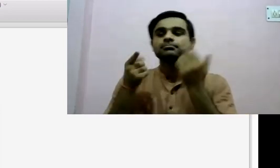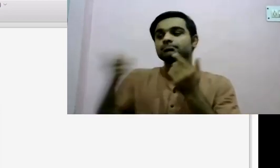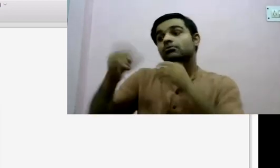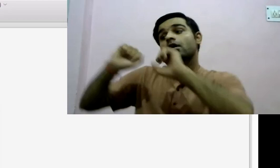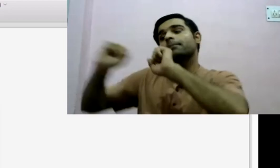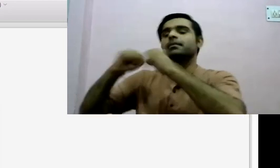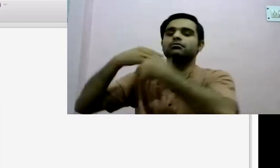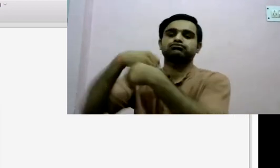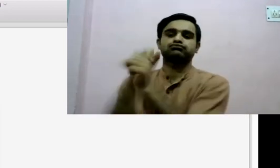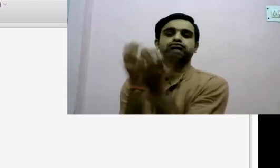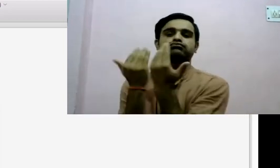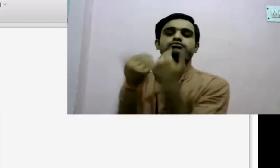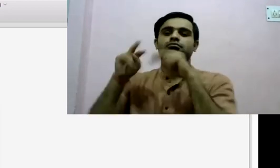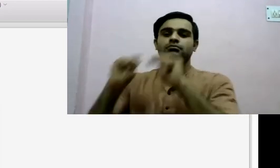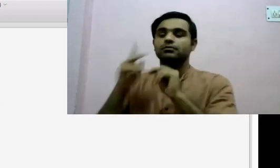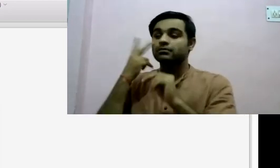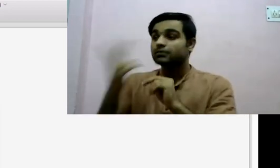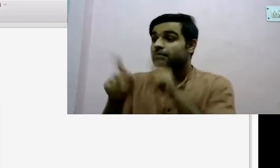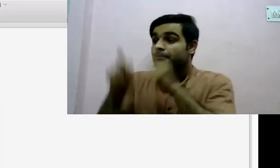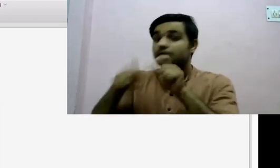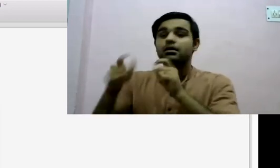need, if you would prefer to.